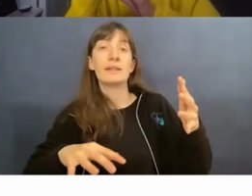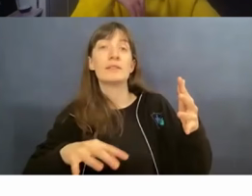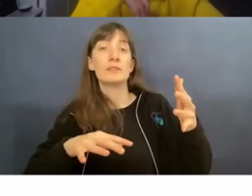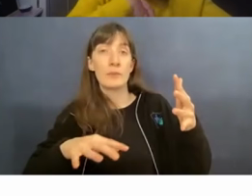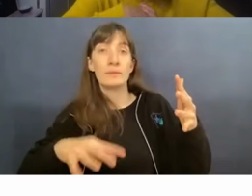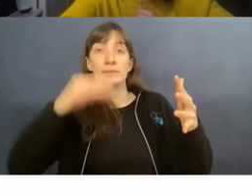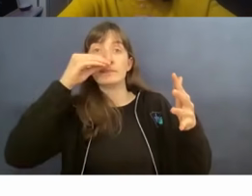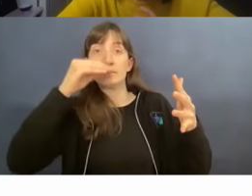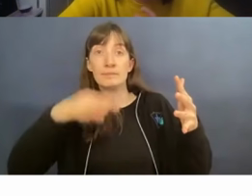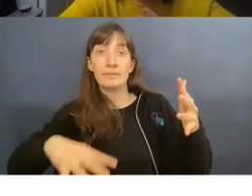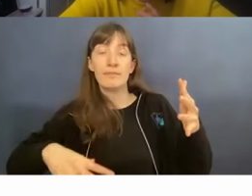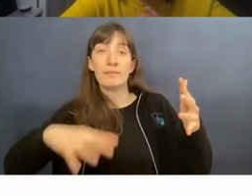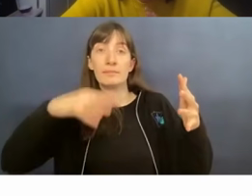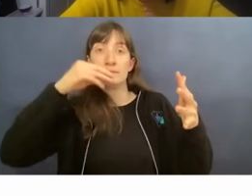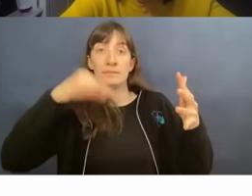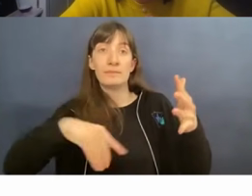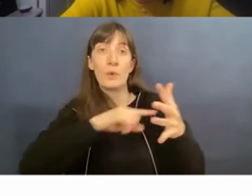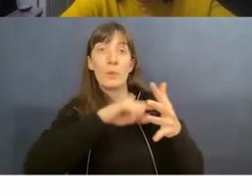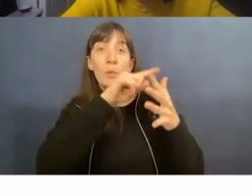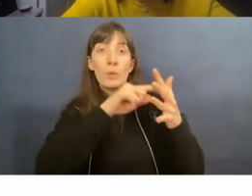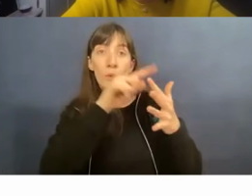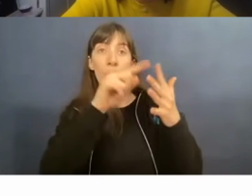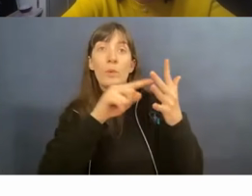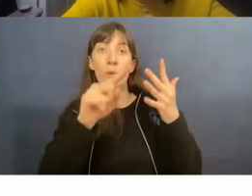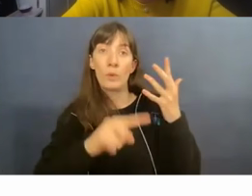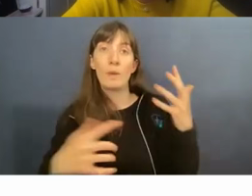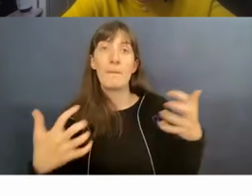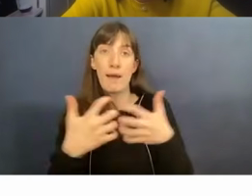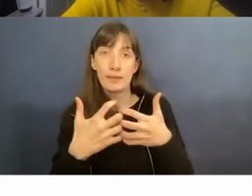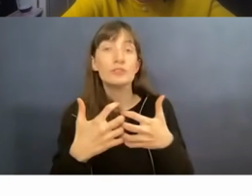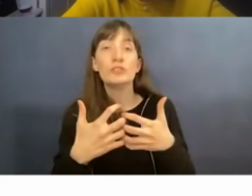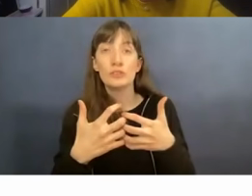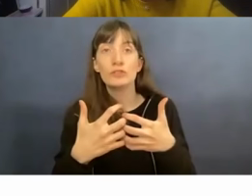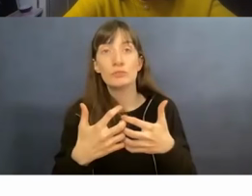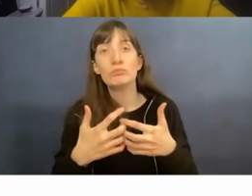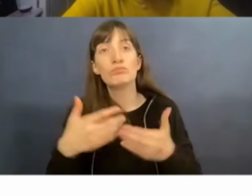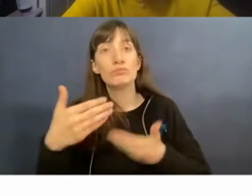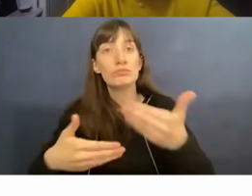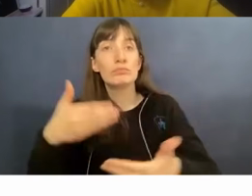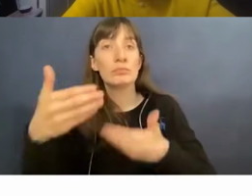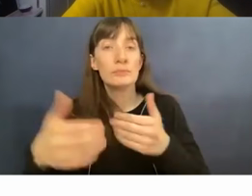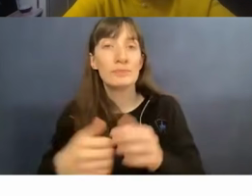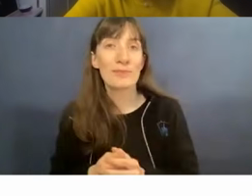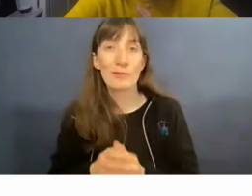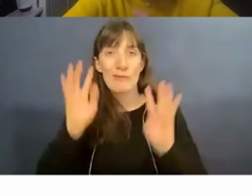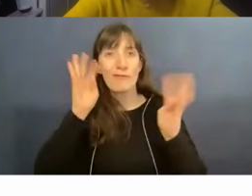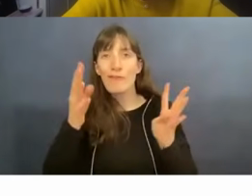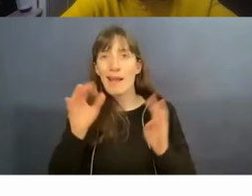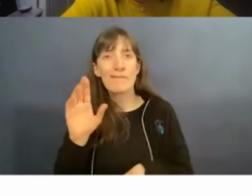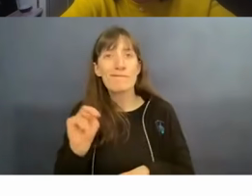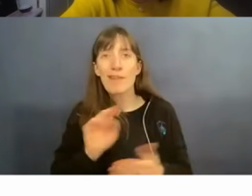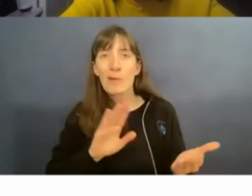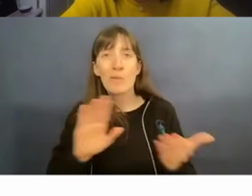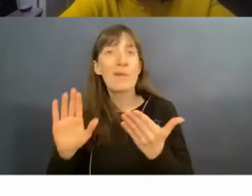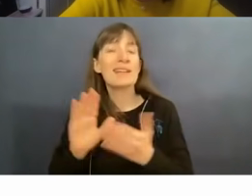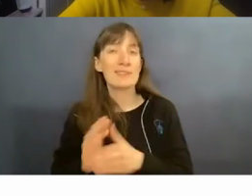hand when you're breathing. And there's a lot of like creative, fun ways that I've heard from past